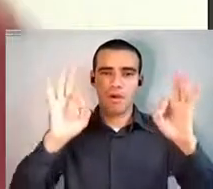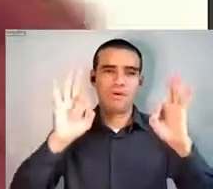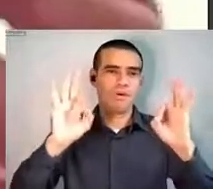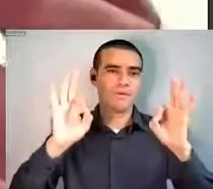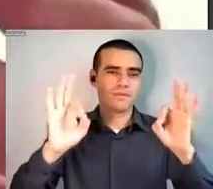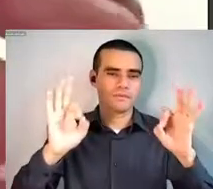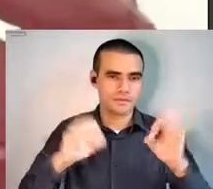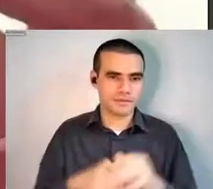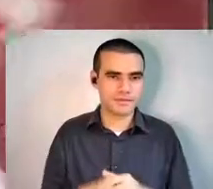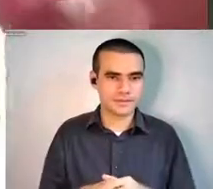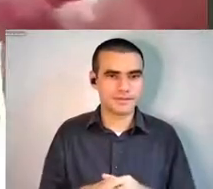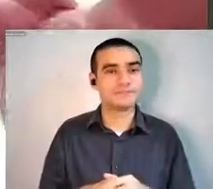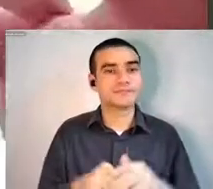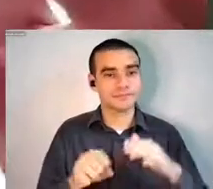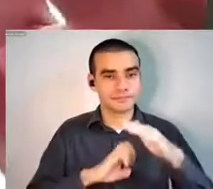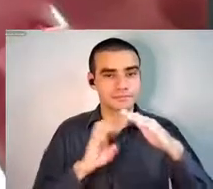market.